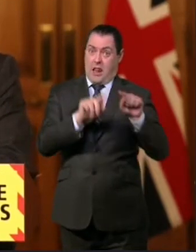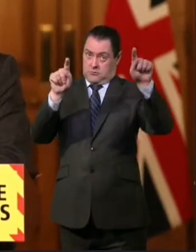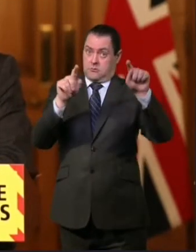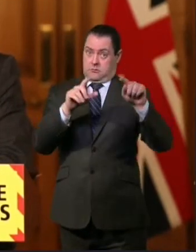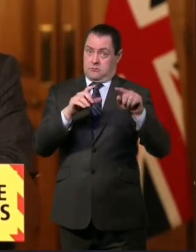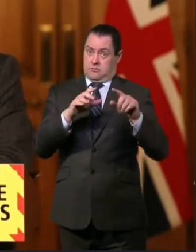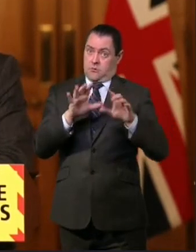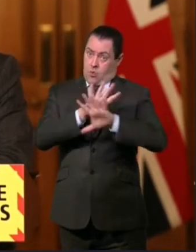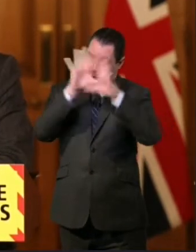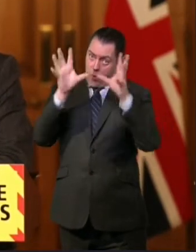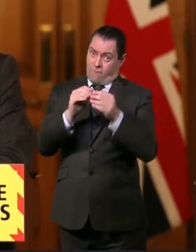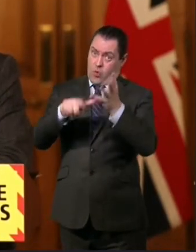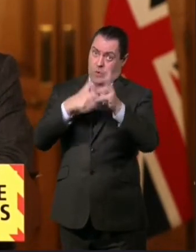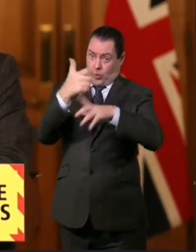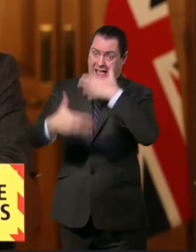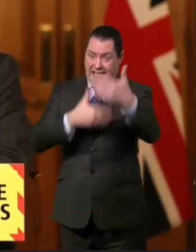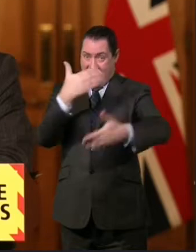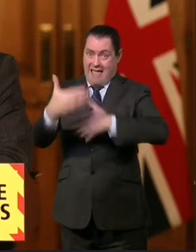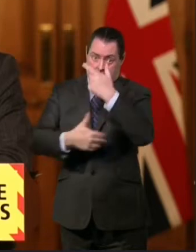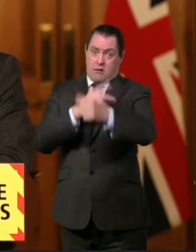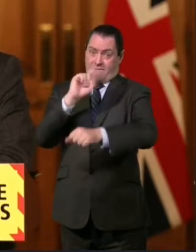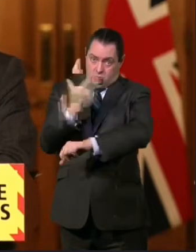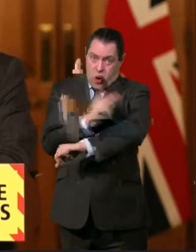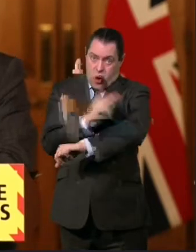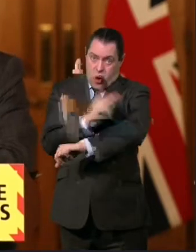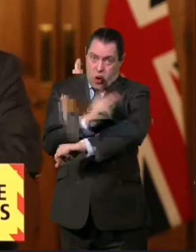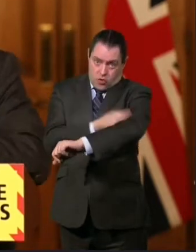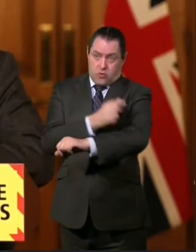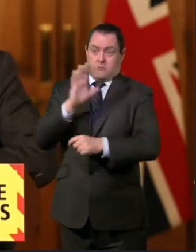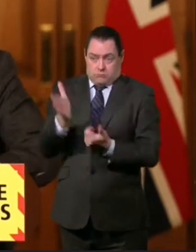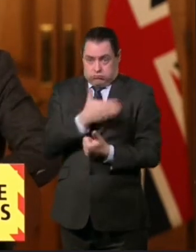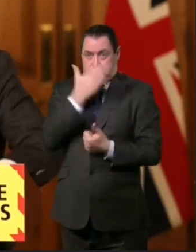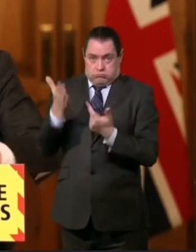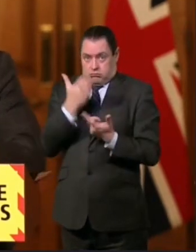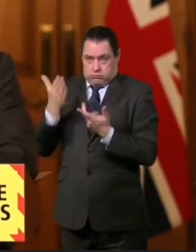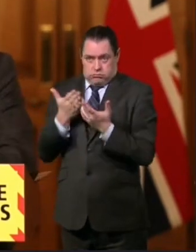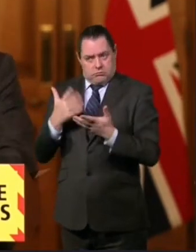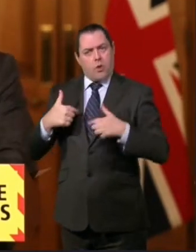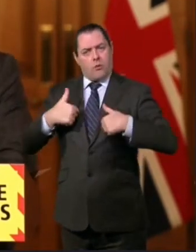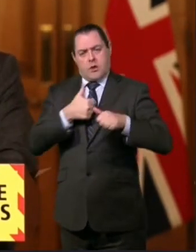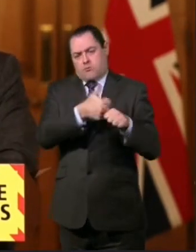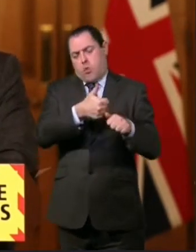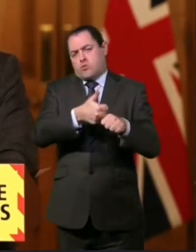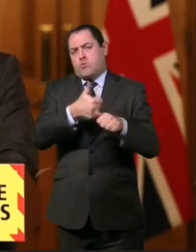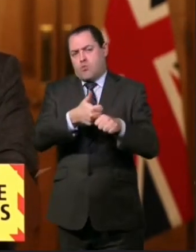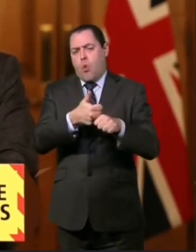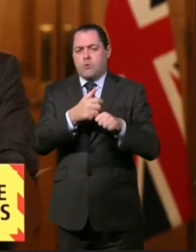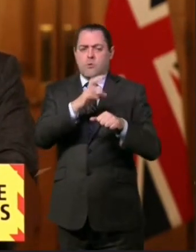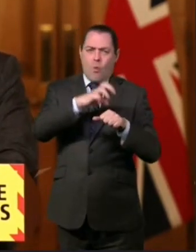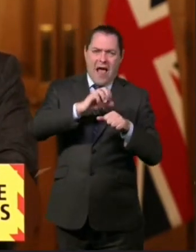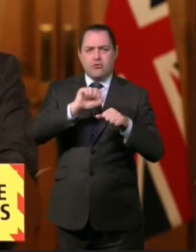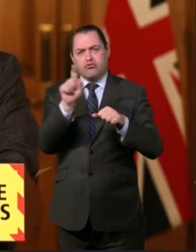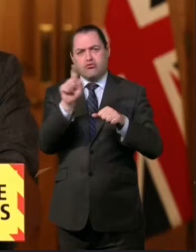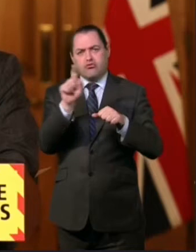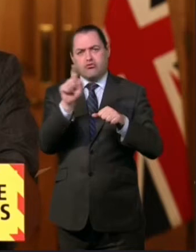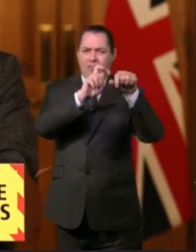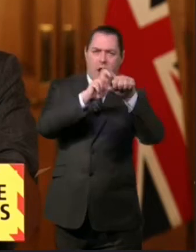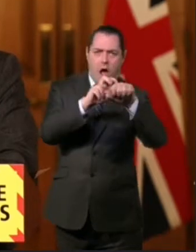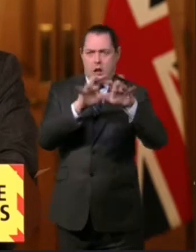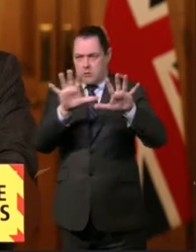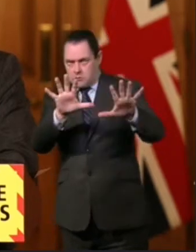to assist the devolved administrations in deploying the vaccine. And I know everyone across the country is